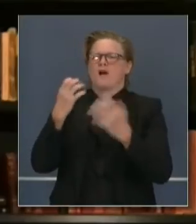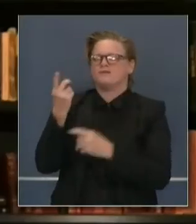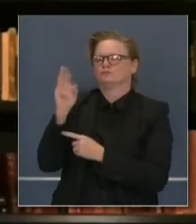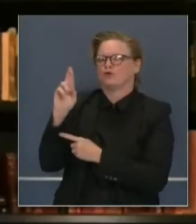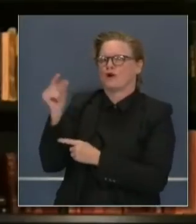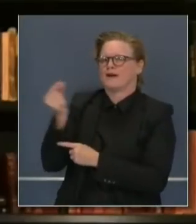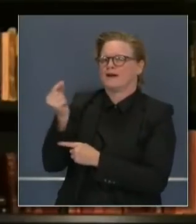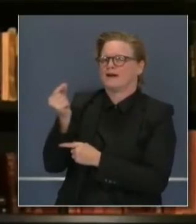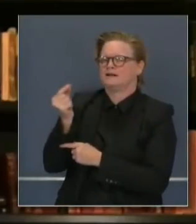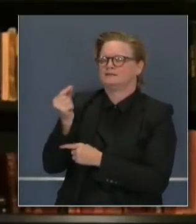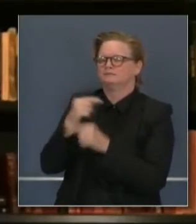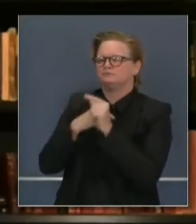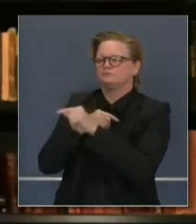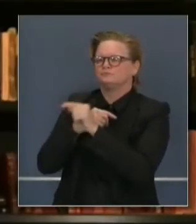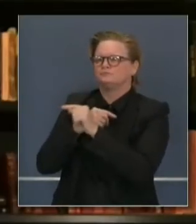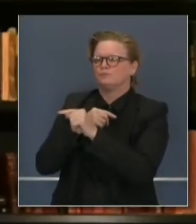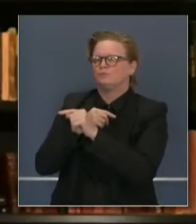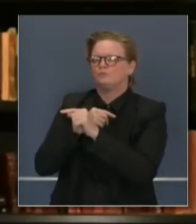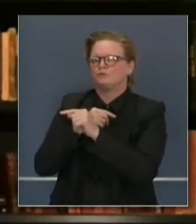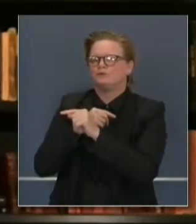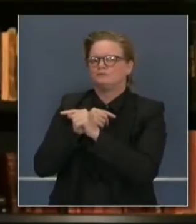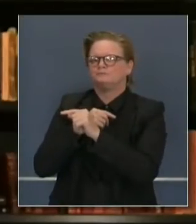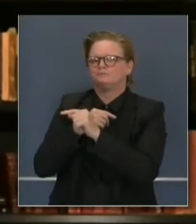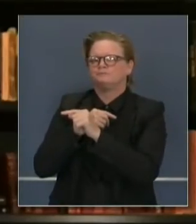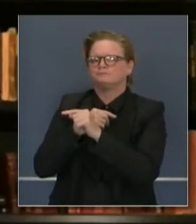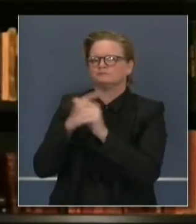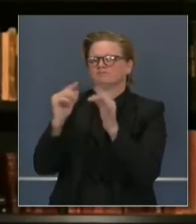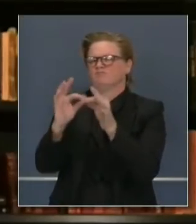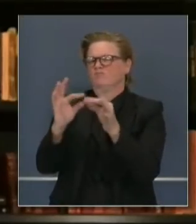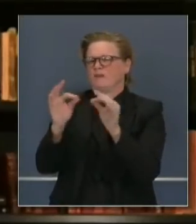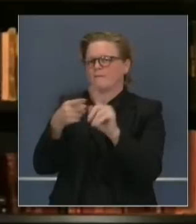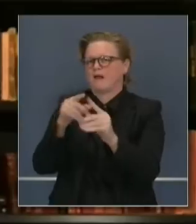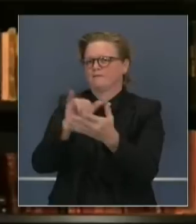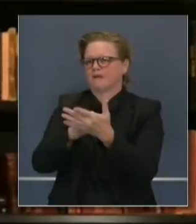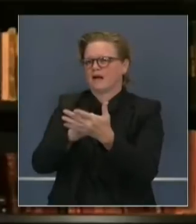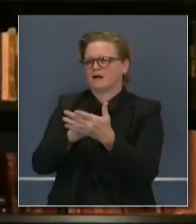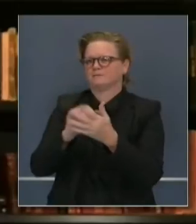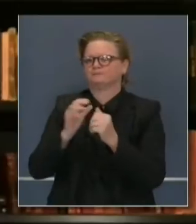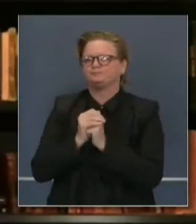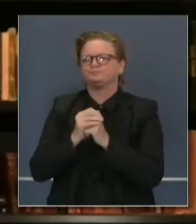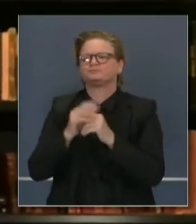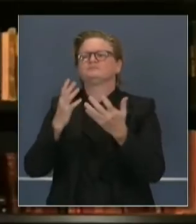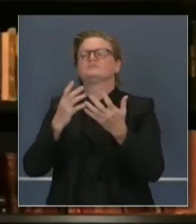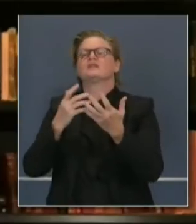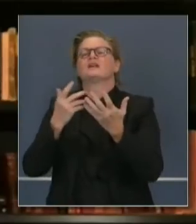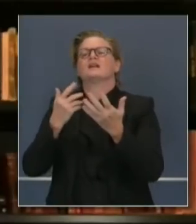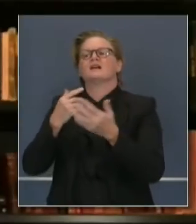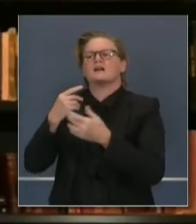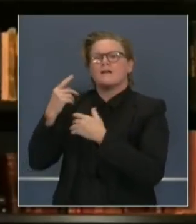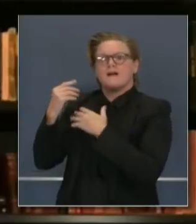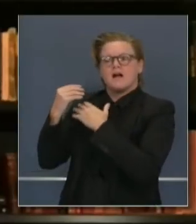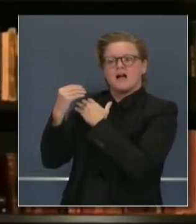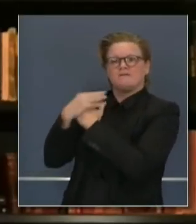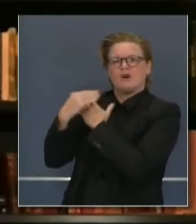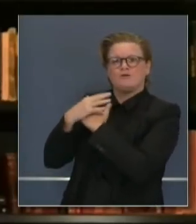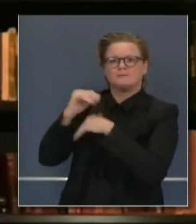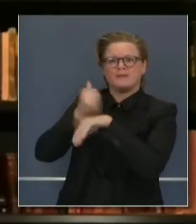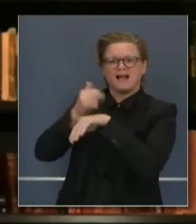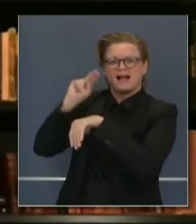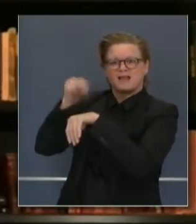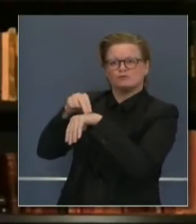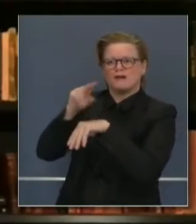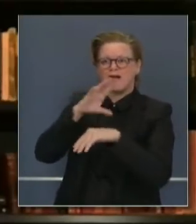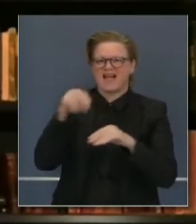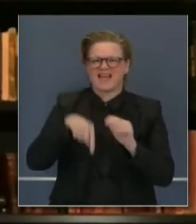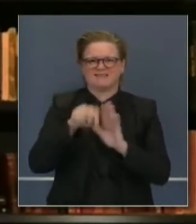with local health officers, with our advisory committees, with some of our national partners and advisors as well, not just the conversations we're having internally.